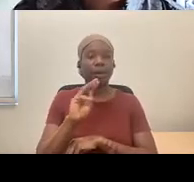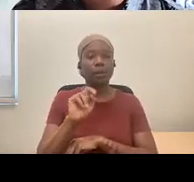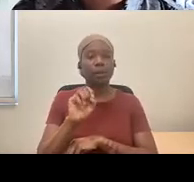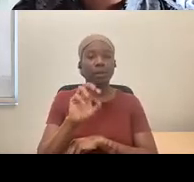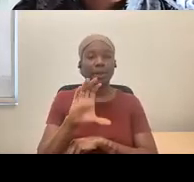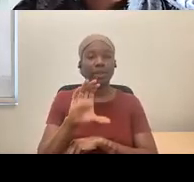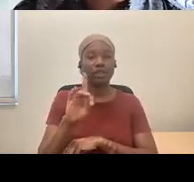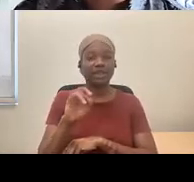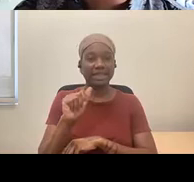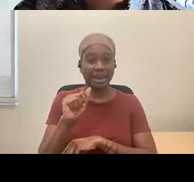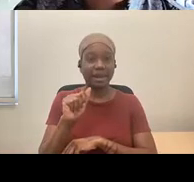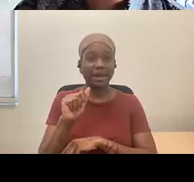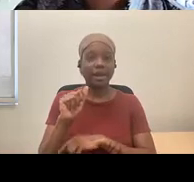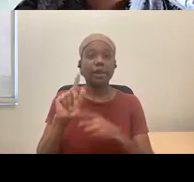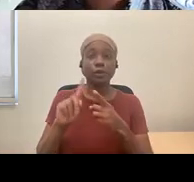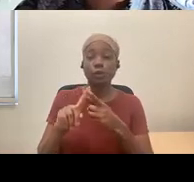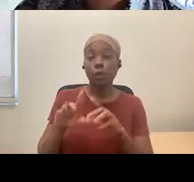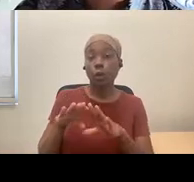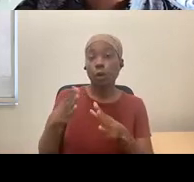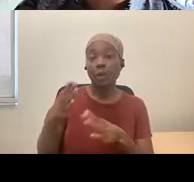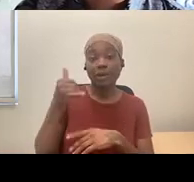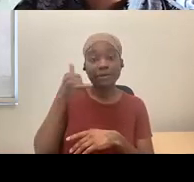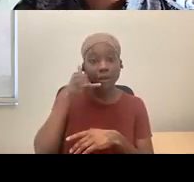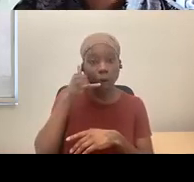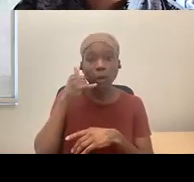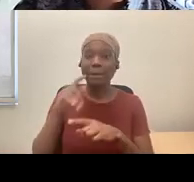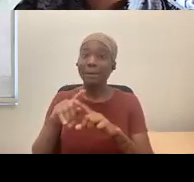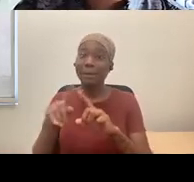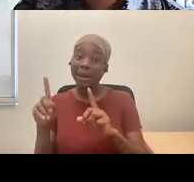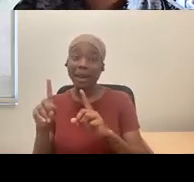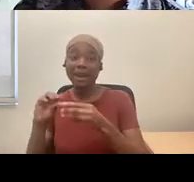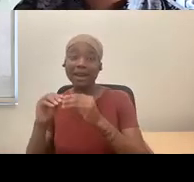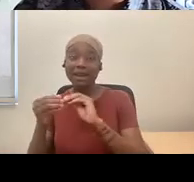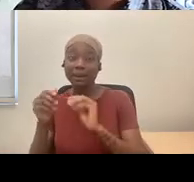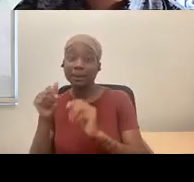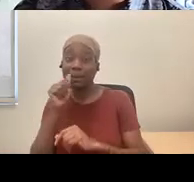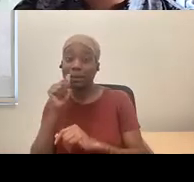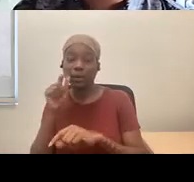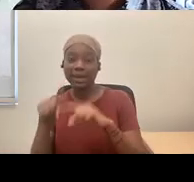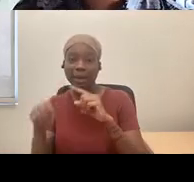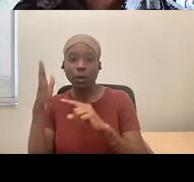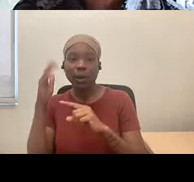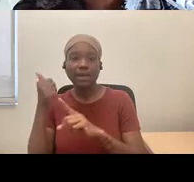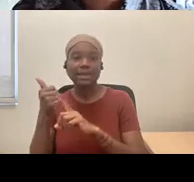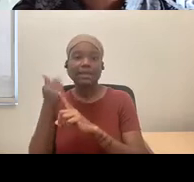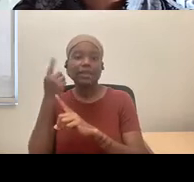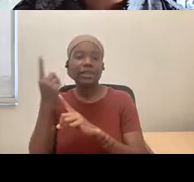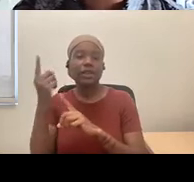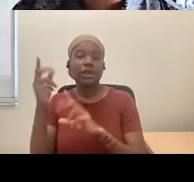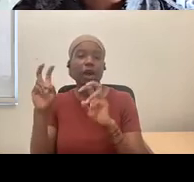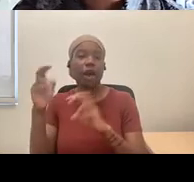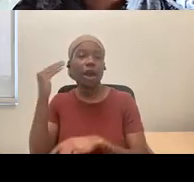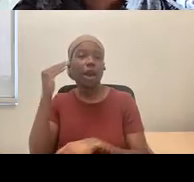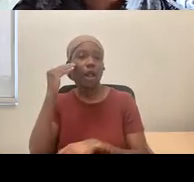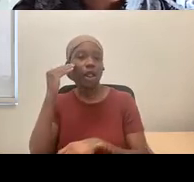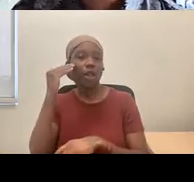you can't be compelled to give like a numeric passcode, because that's considered like knowledge versus